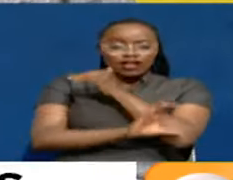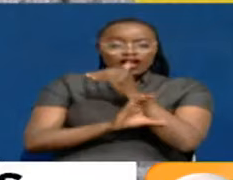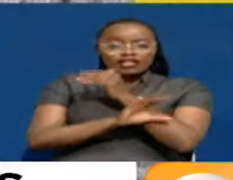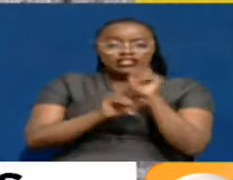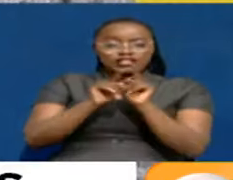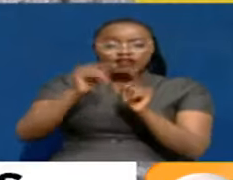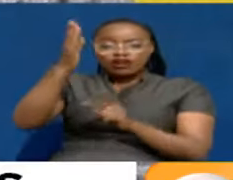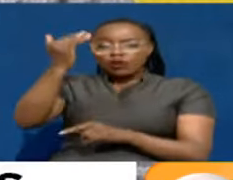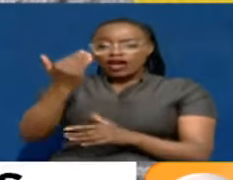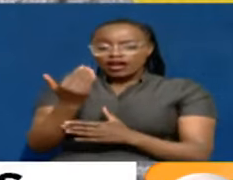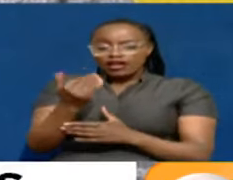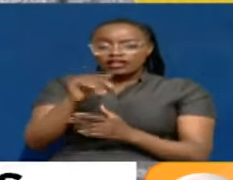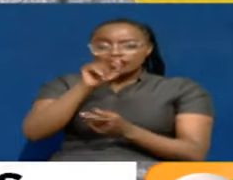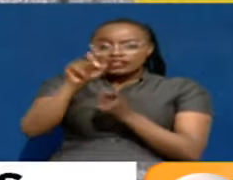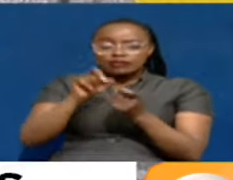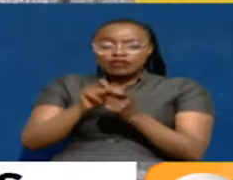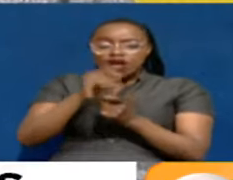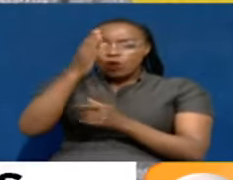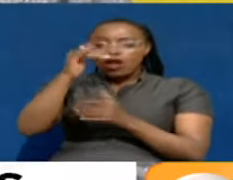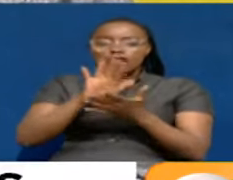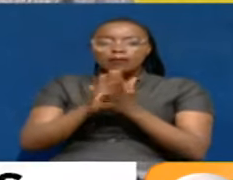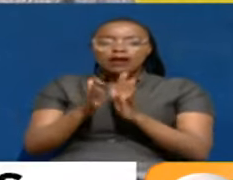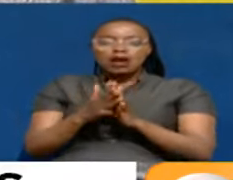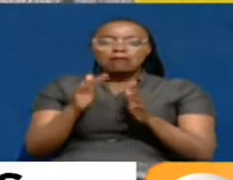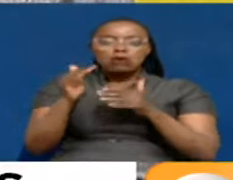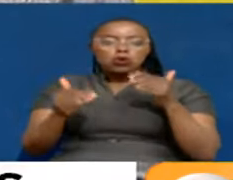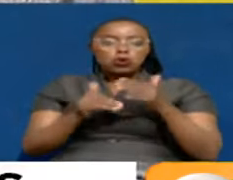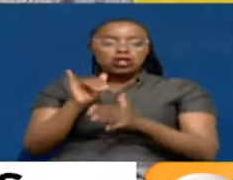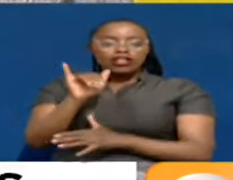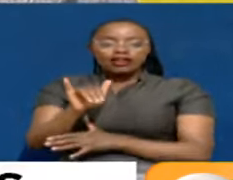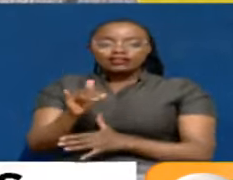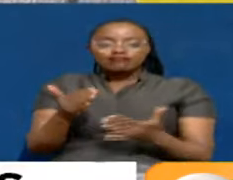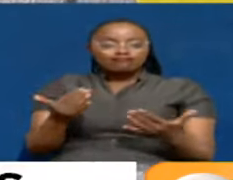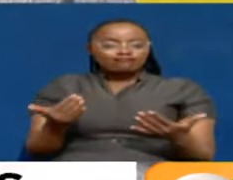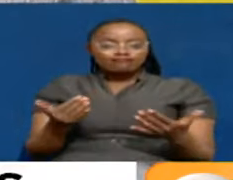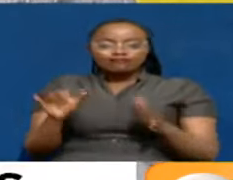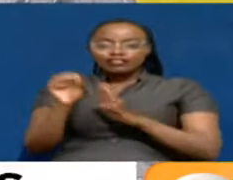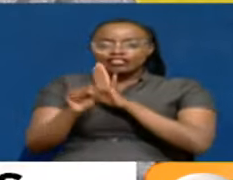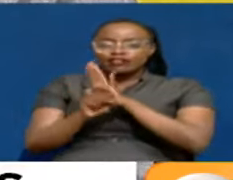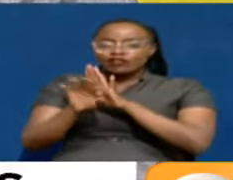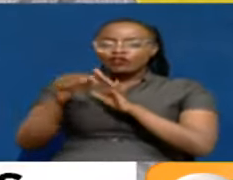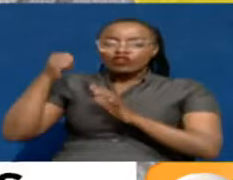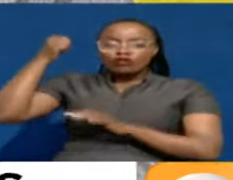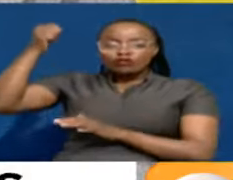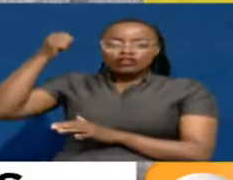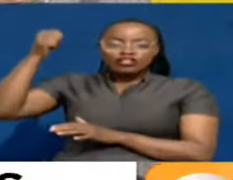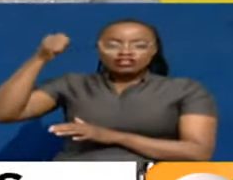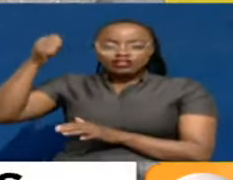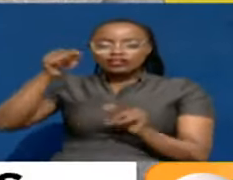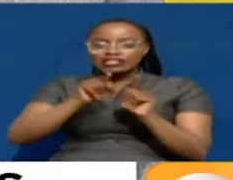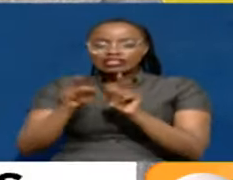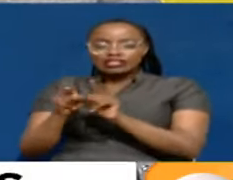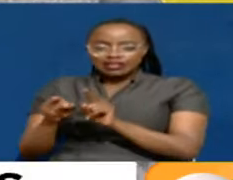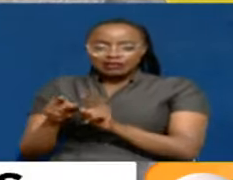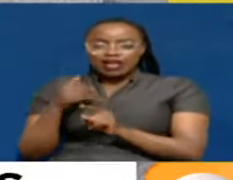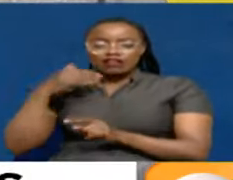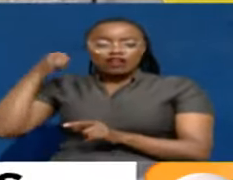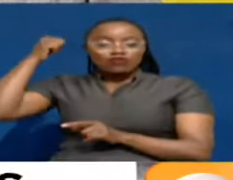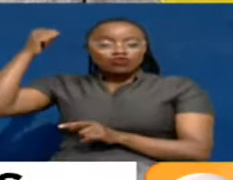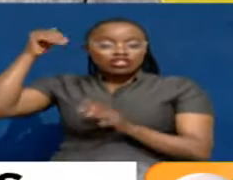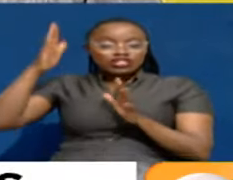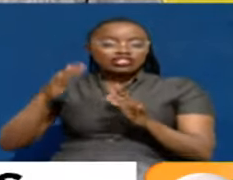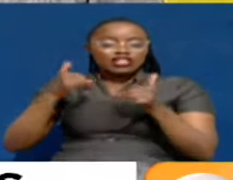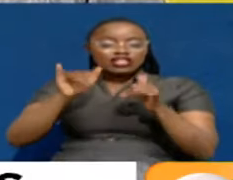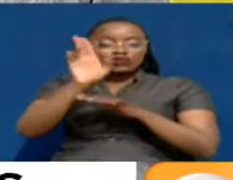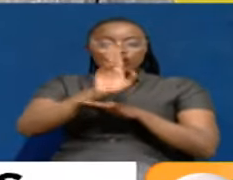As to why suddenly there have become all these subjects of political jostling politicians